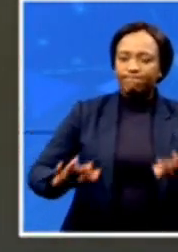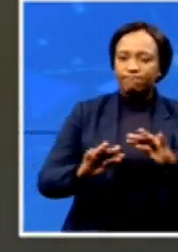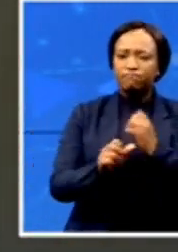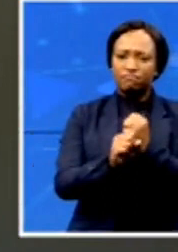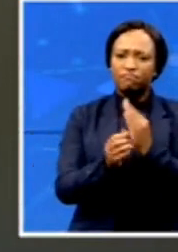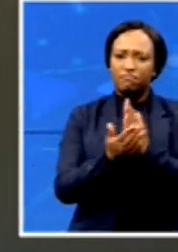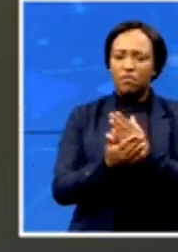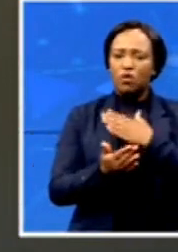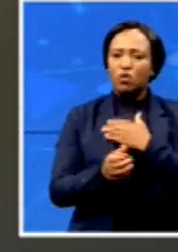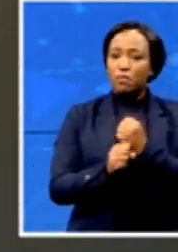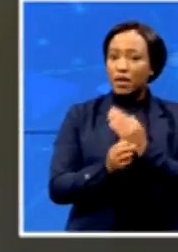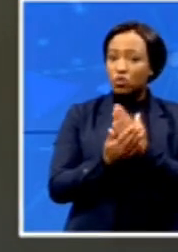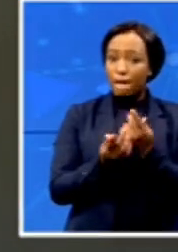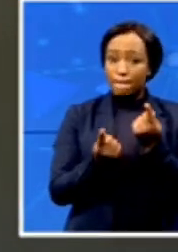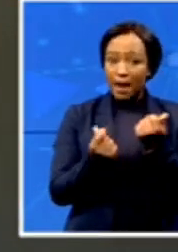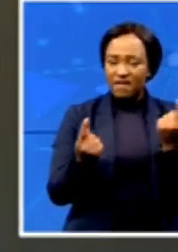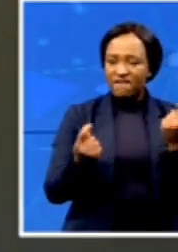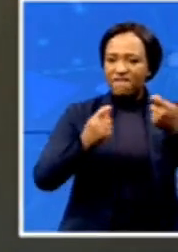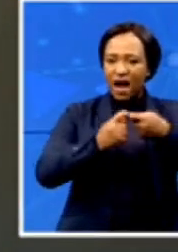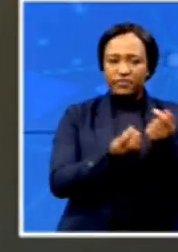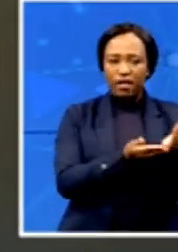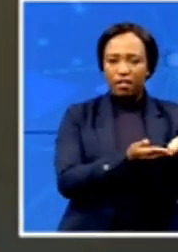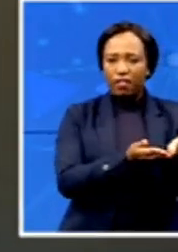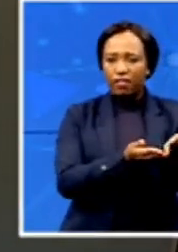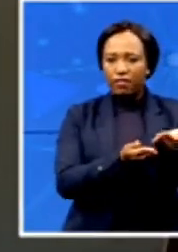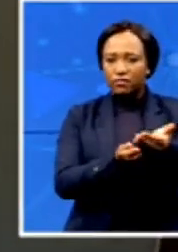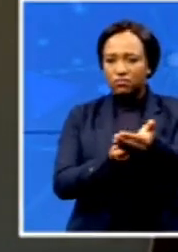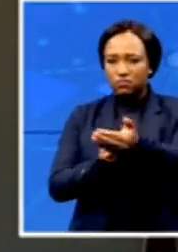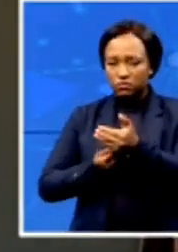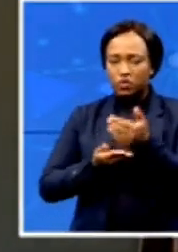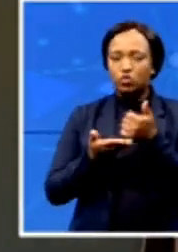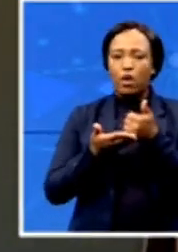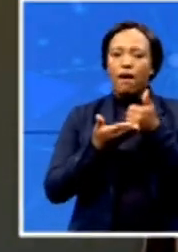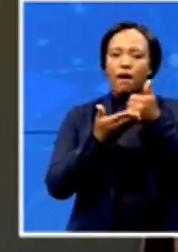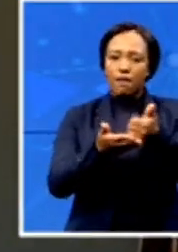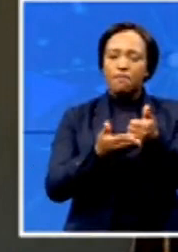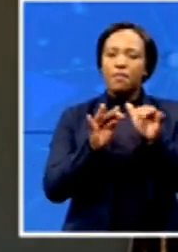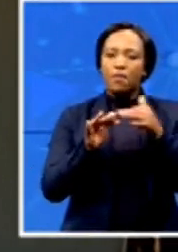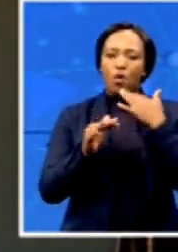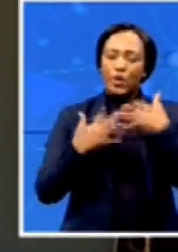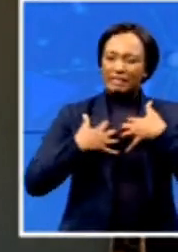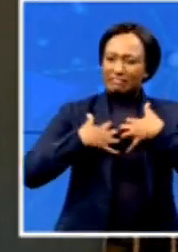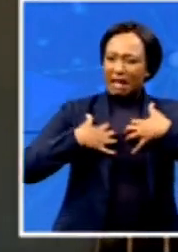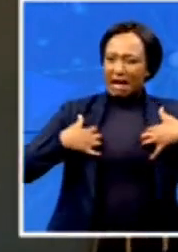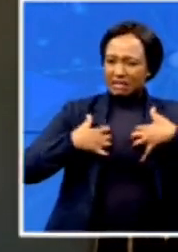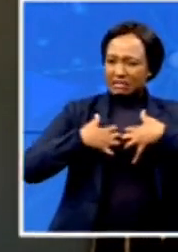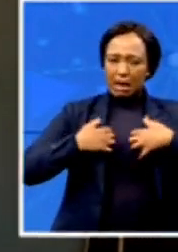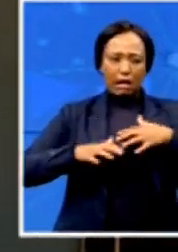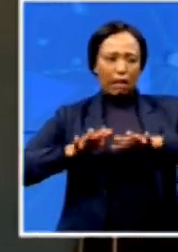being sourced in order to help those who are currently in distress, and also the burials are also